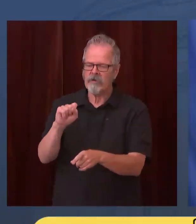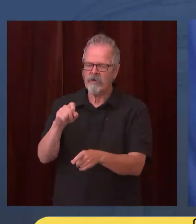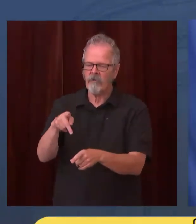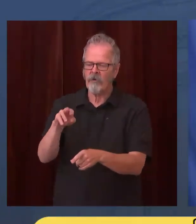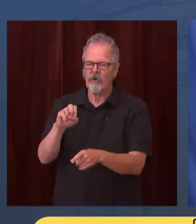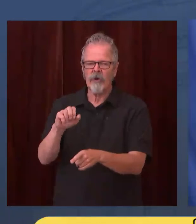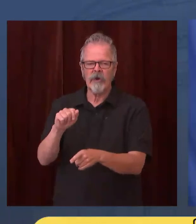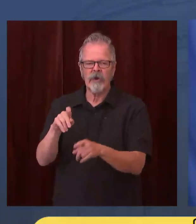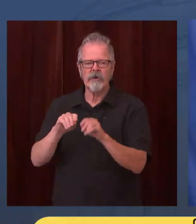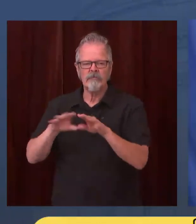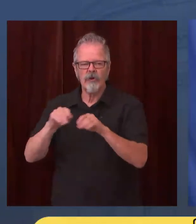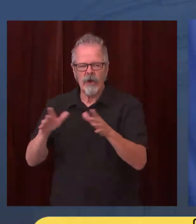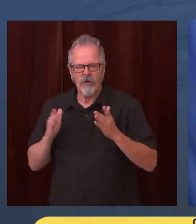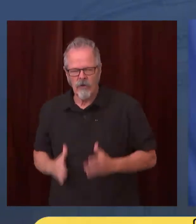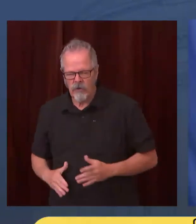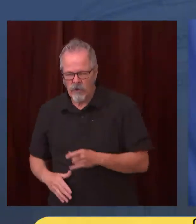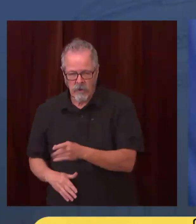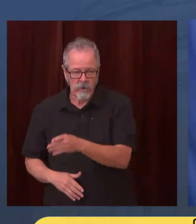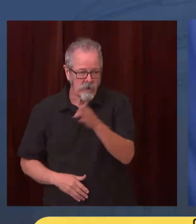forward.